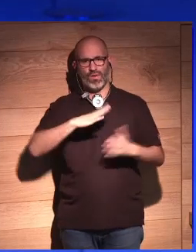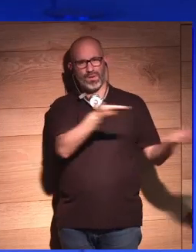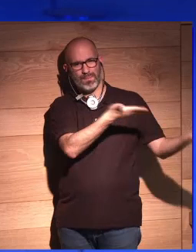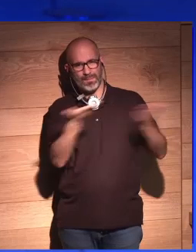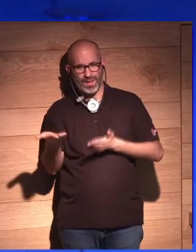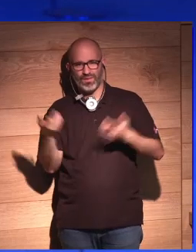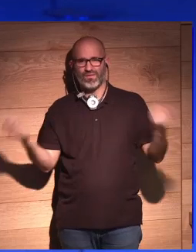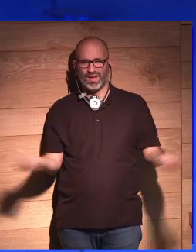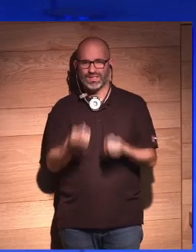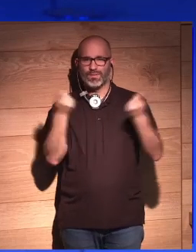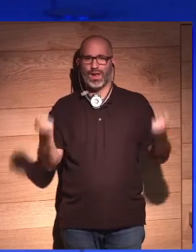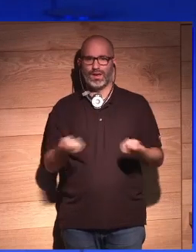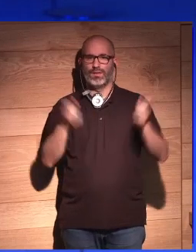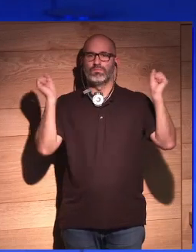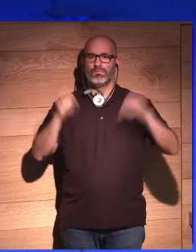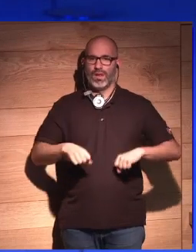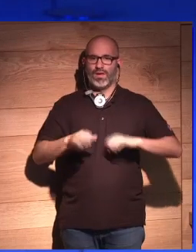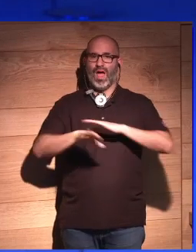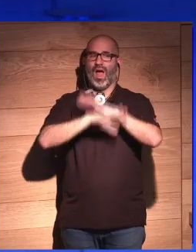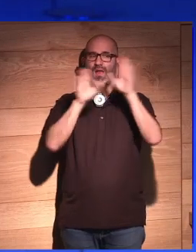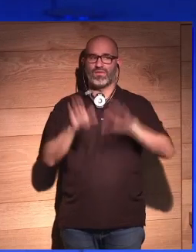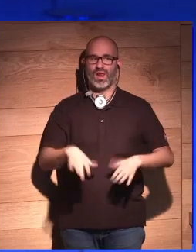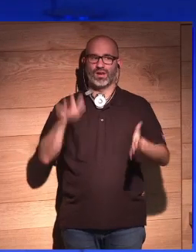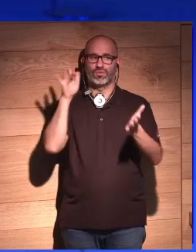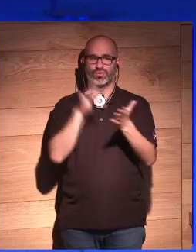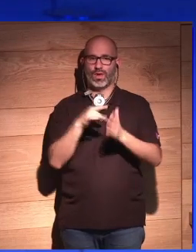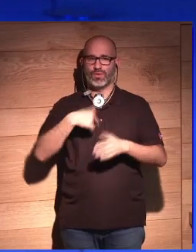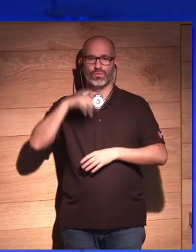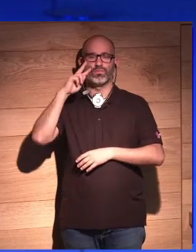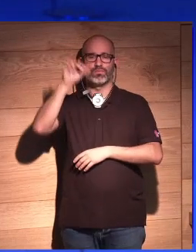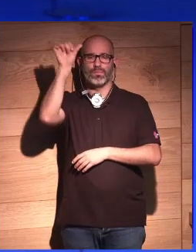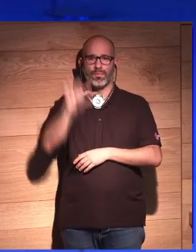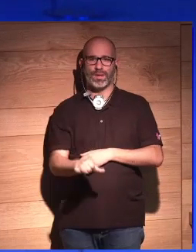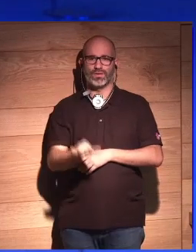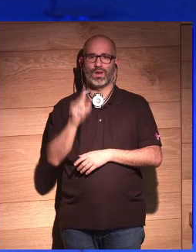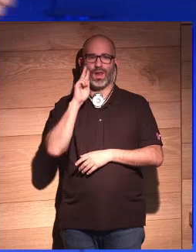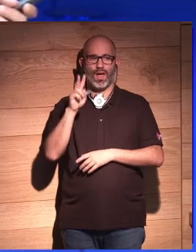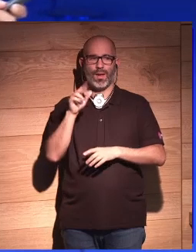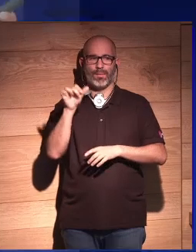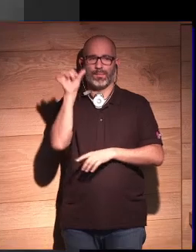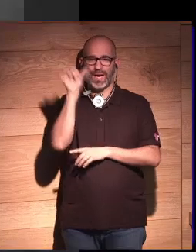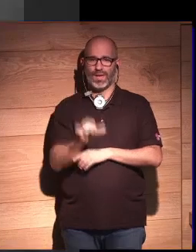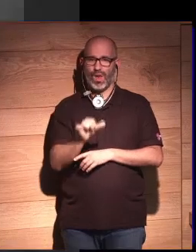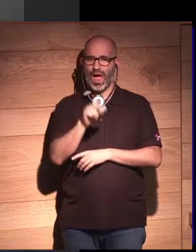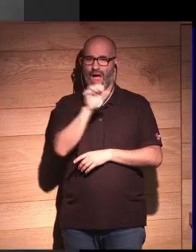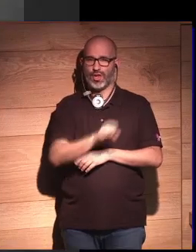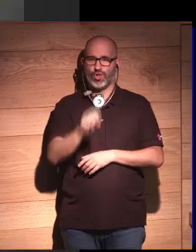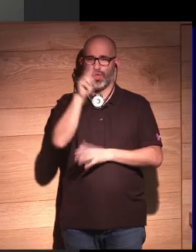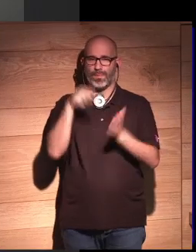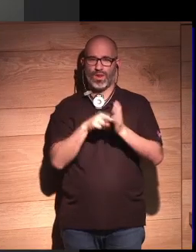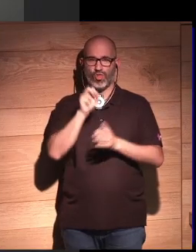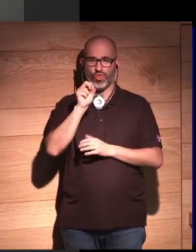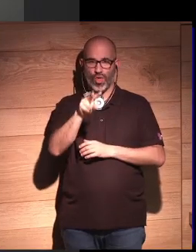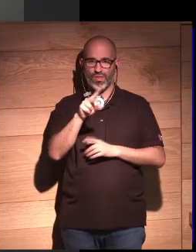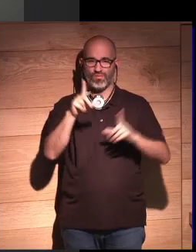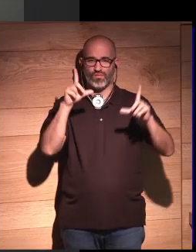that I saw it in, very sexy. They showed up with something that looked like this. I was like, wait a minute, what is that? I got very nervous. She's like,